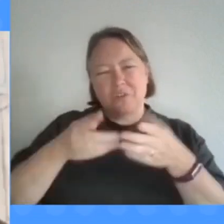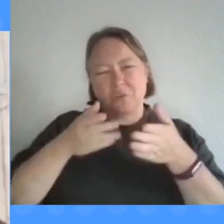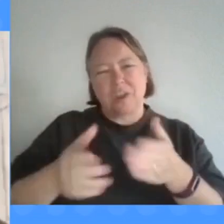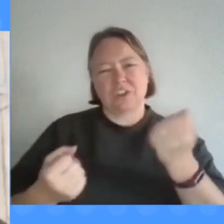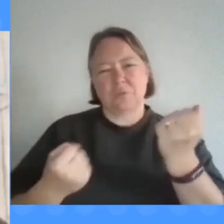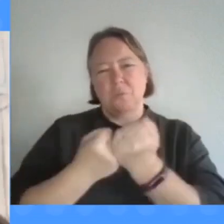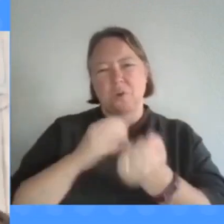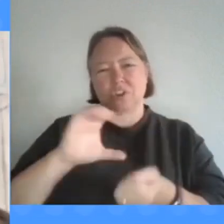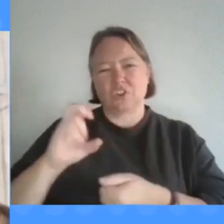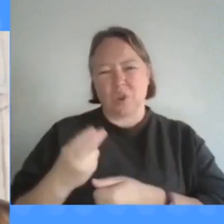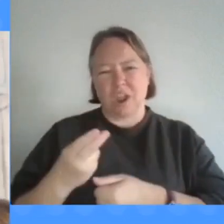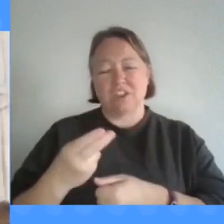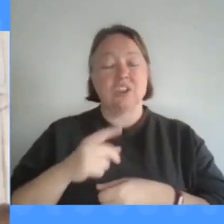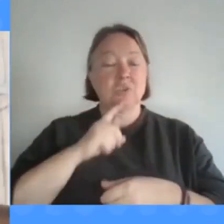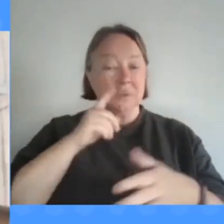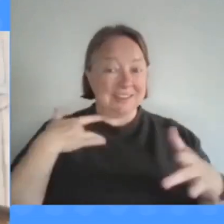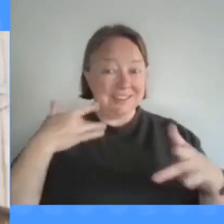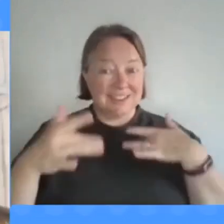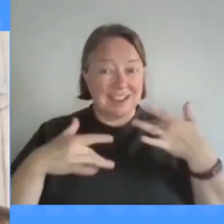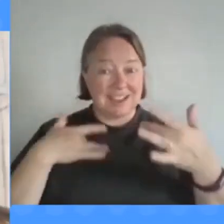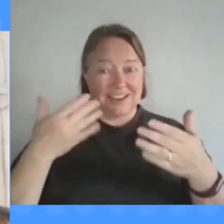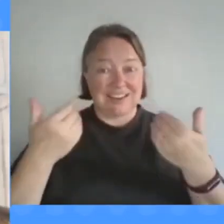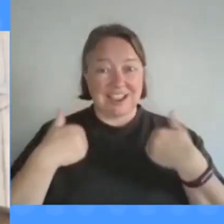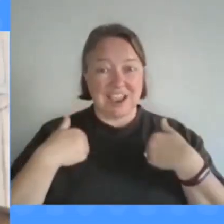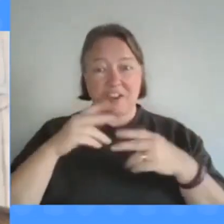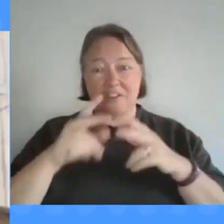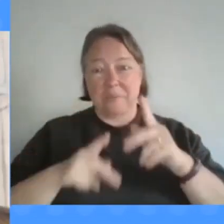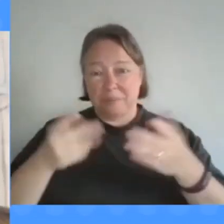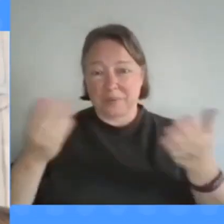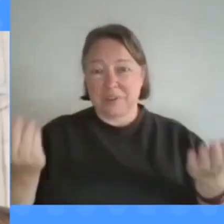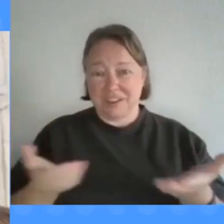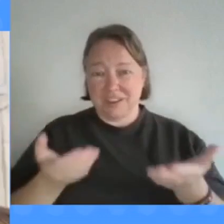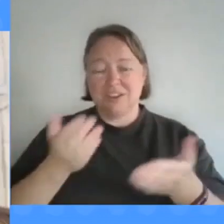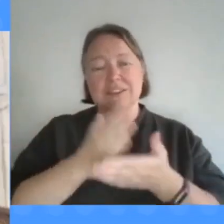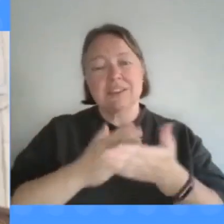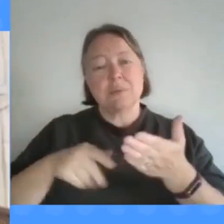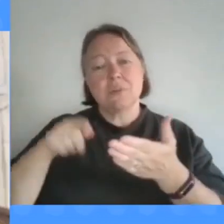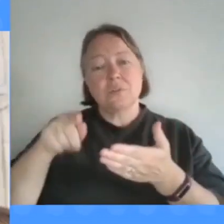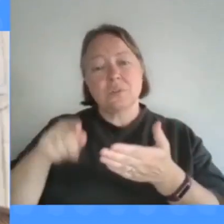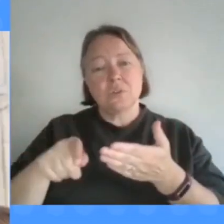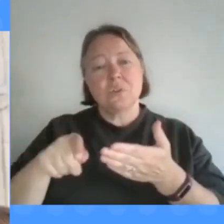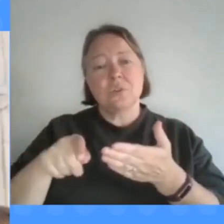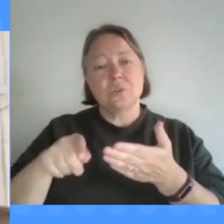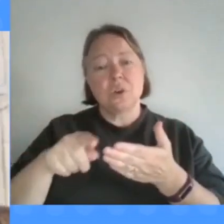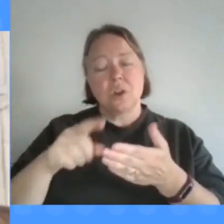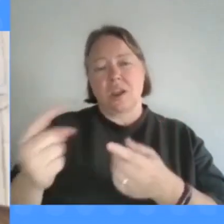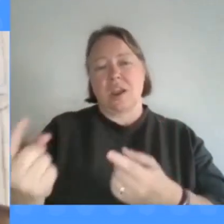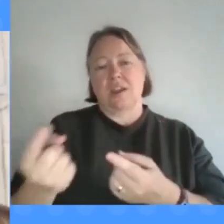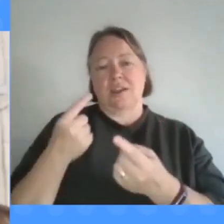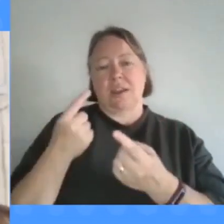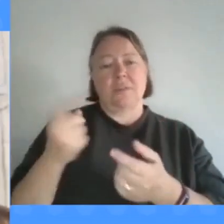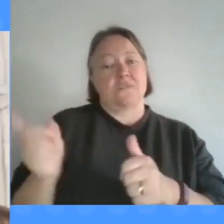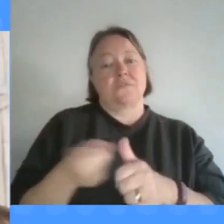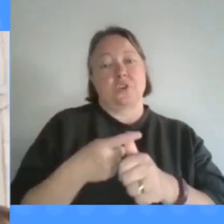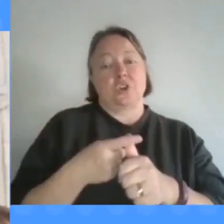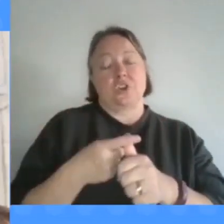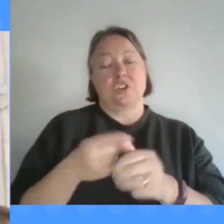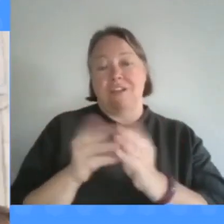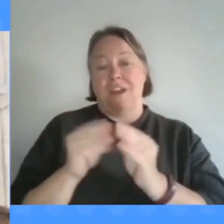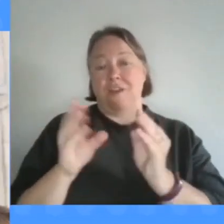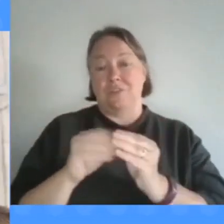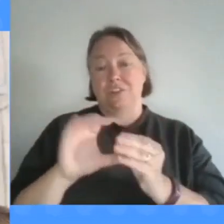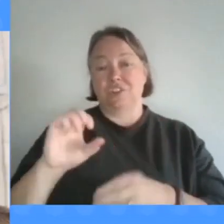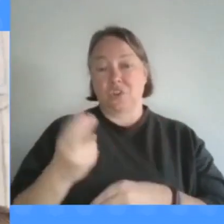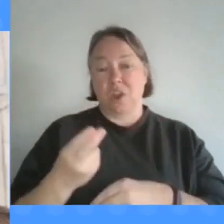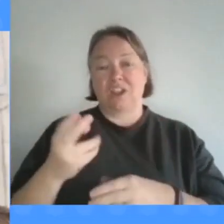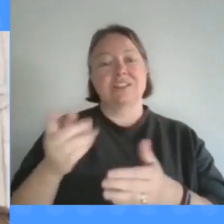Scratch. And it's really exciting to have people here. Some of you came to the very first Scratch conference, and some of you